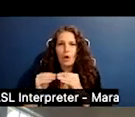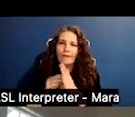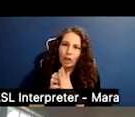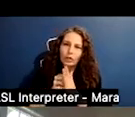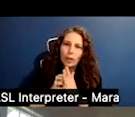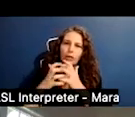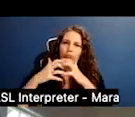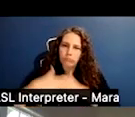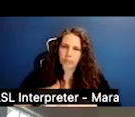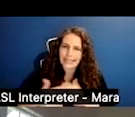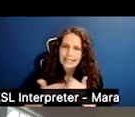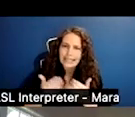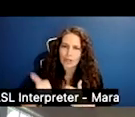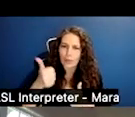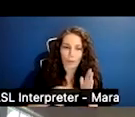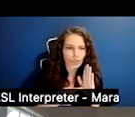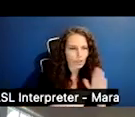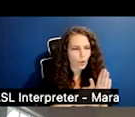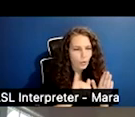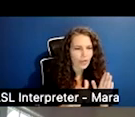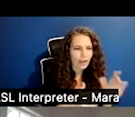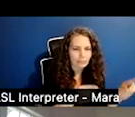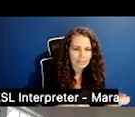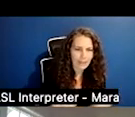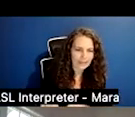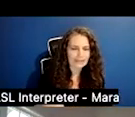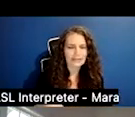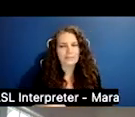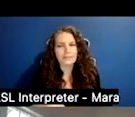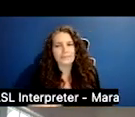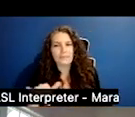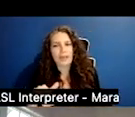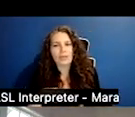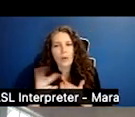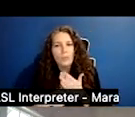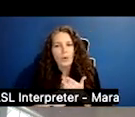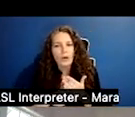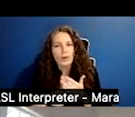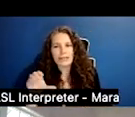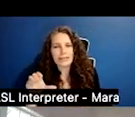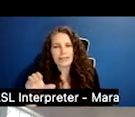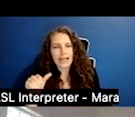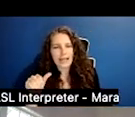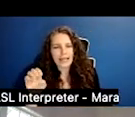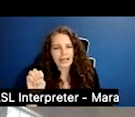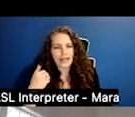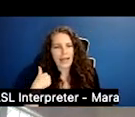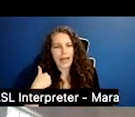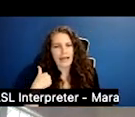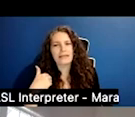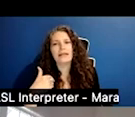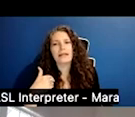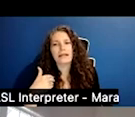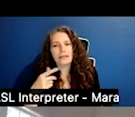slide, please. So I wanted to tell you about a program, although that the CEA has, I mentioned mitigation is one of our charges.